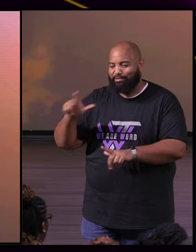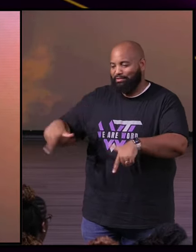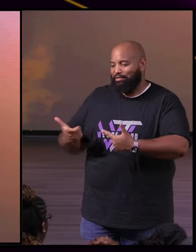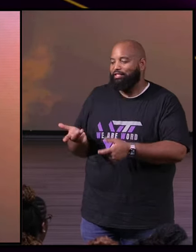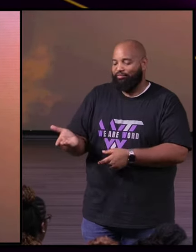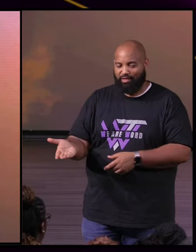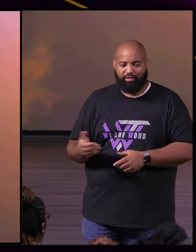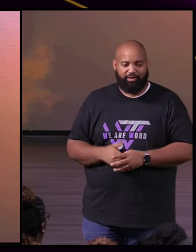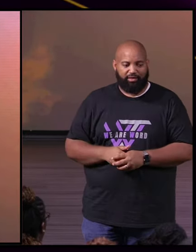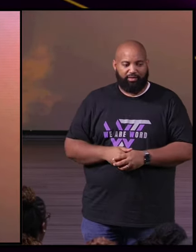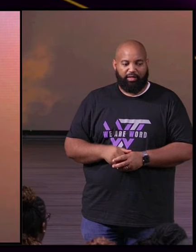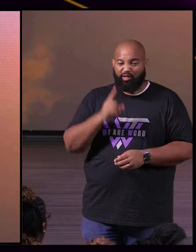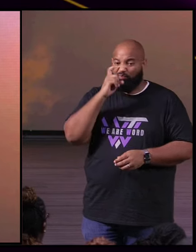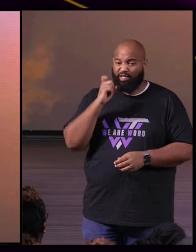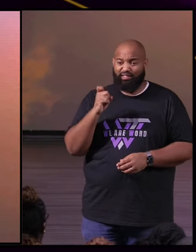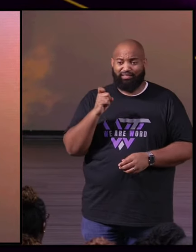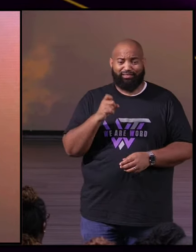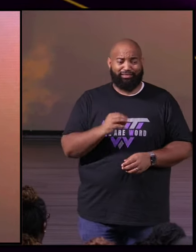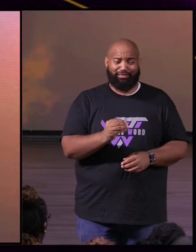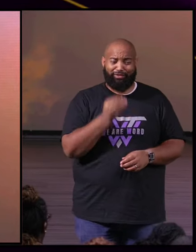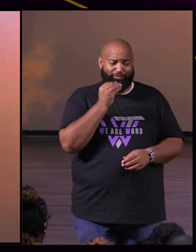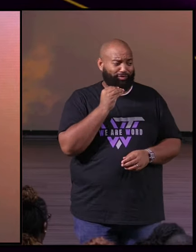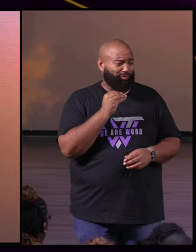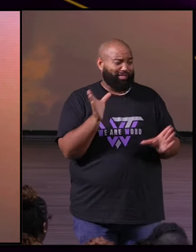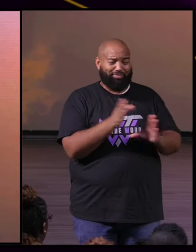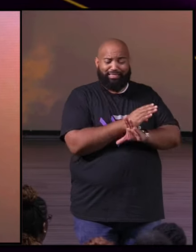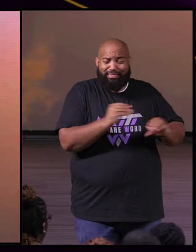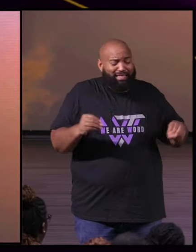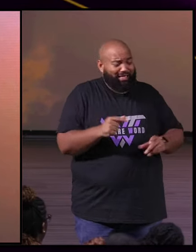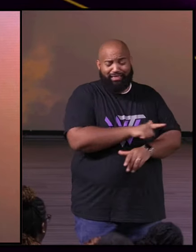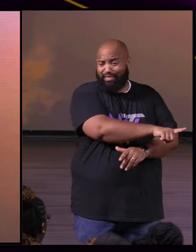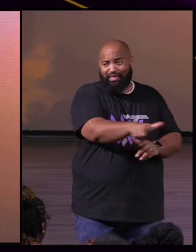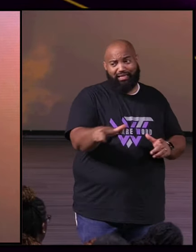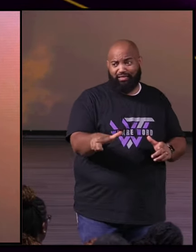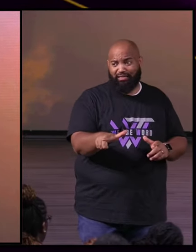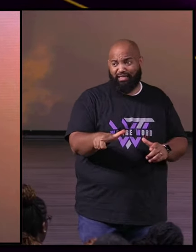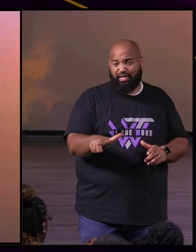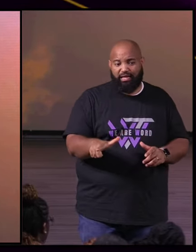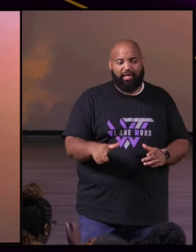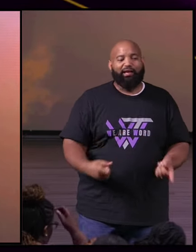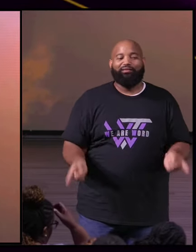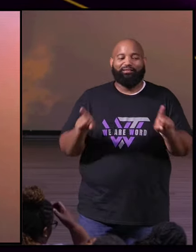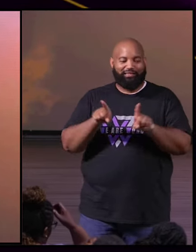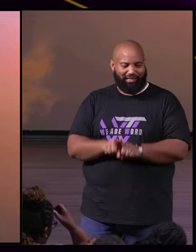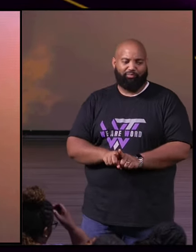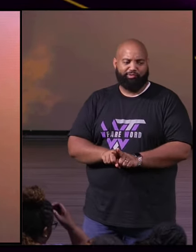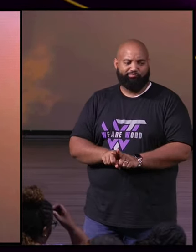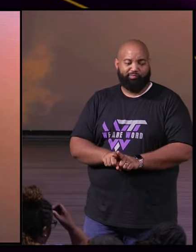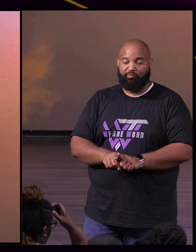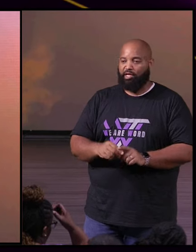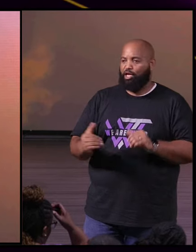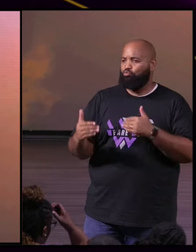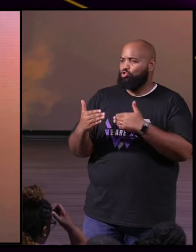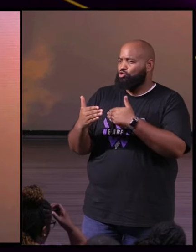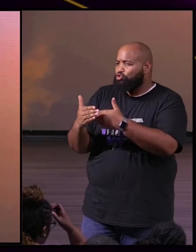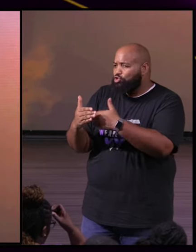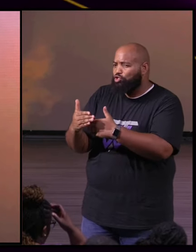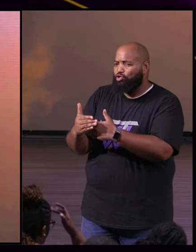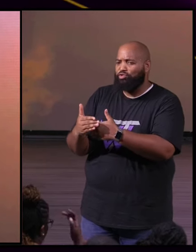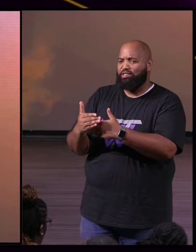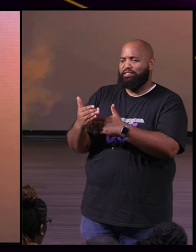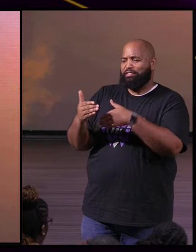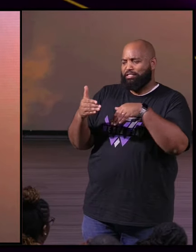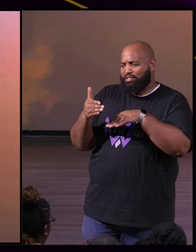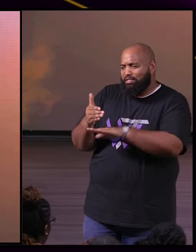dwell there, for the famine was severe in the land. And it came to pass, when he was close to